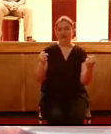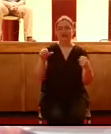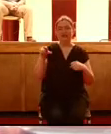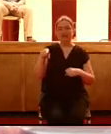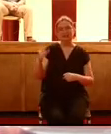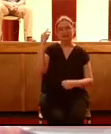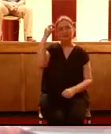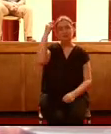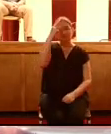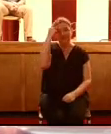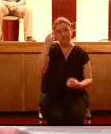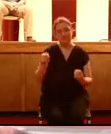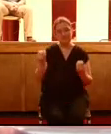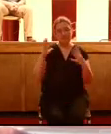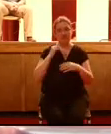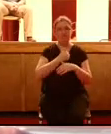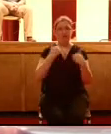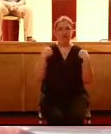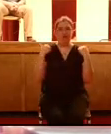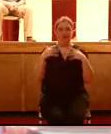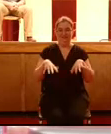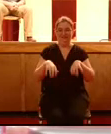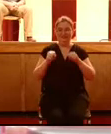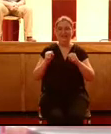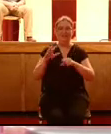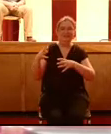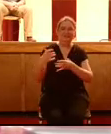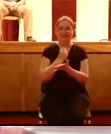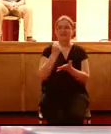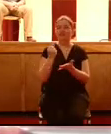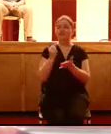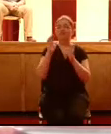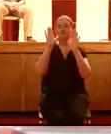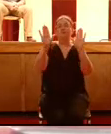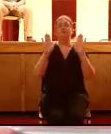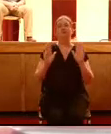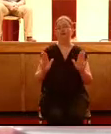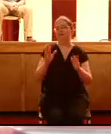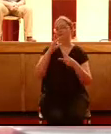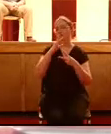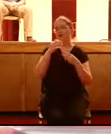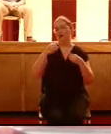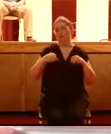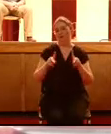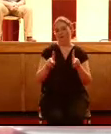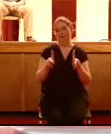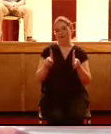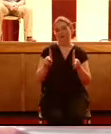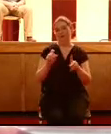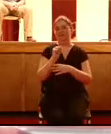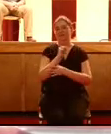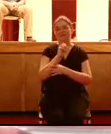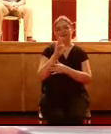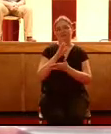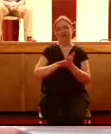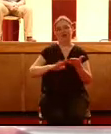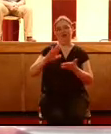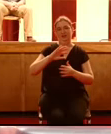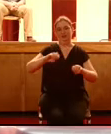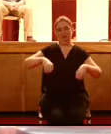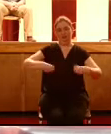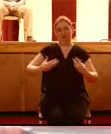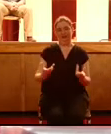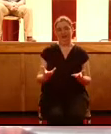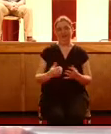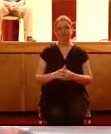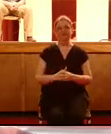reason so many of our youth are taking advantage of the incredible opportunities Santa Fe College provides. Tonight, I look forward to sharing the